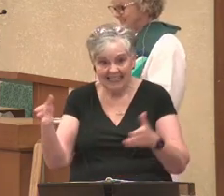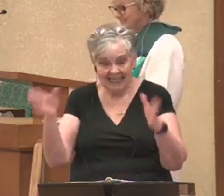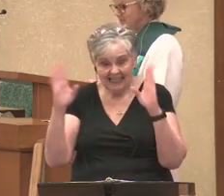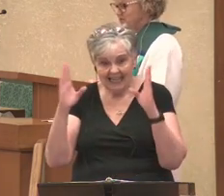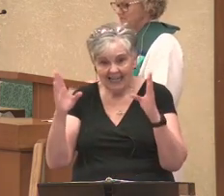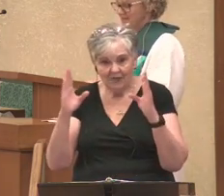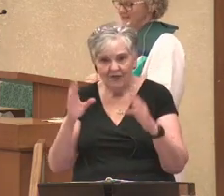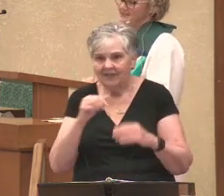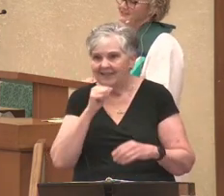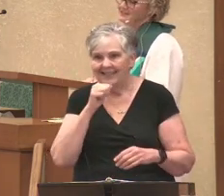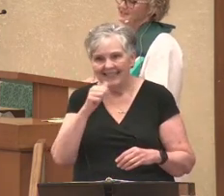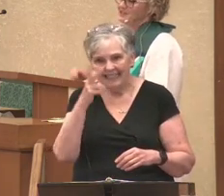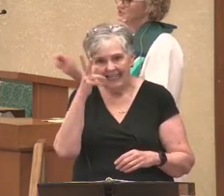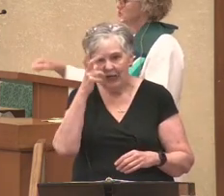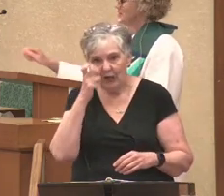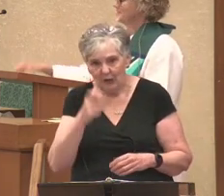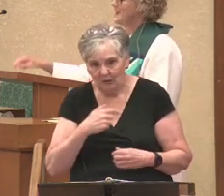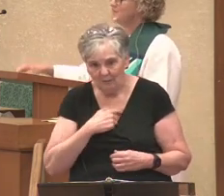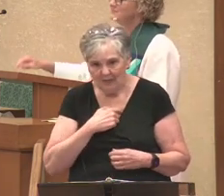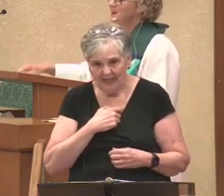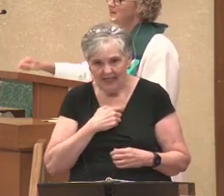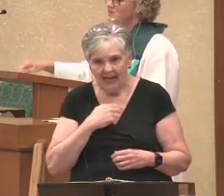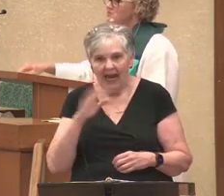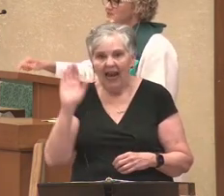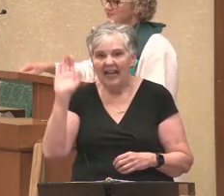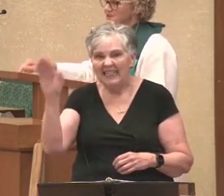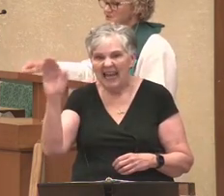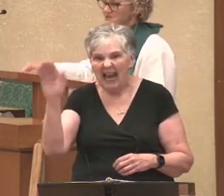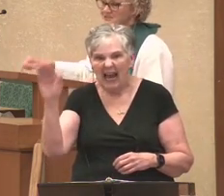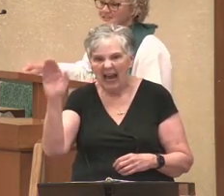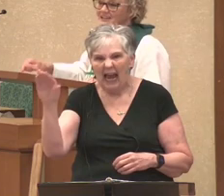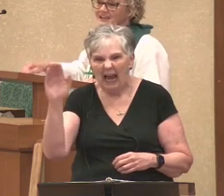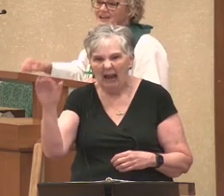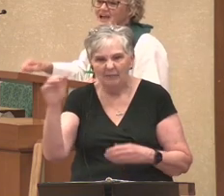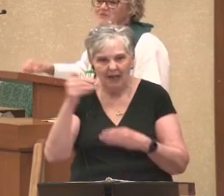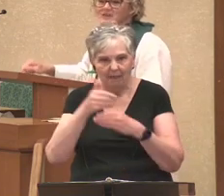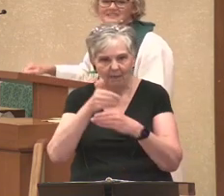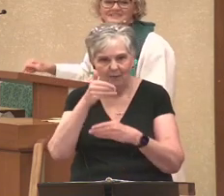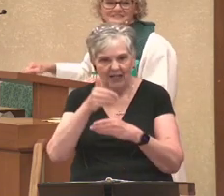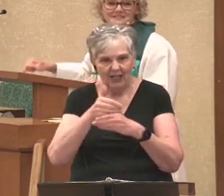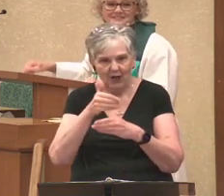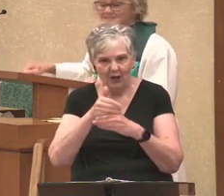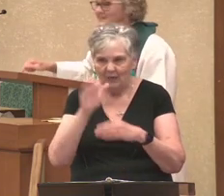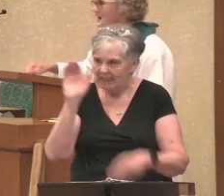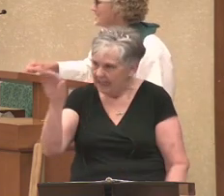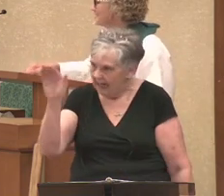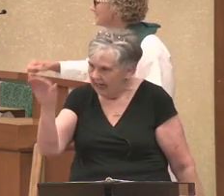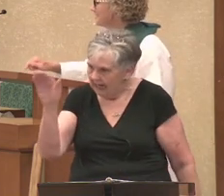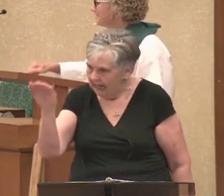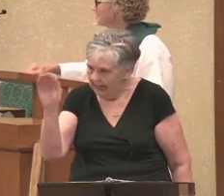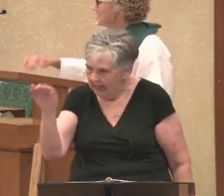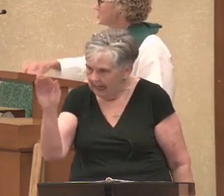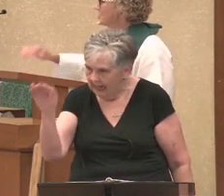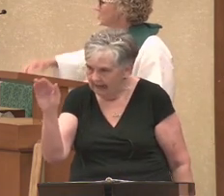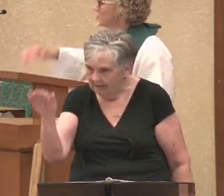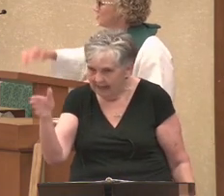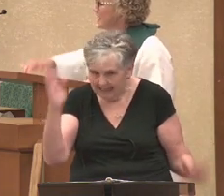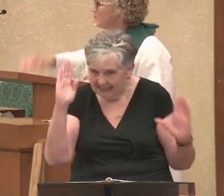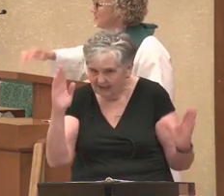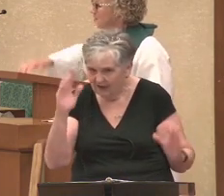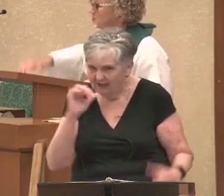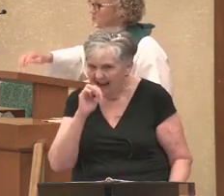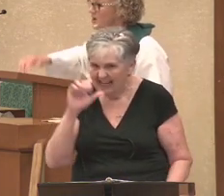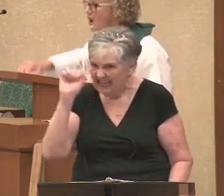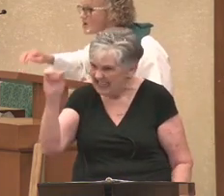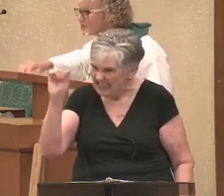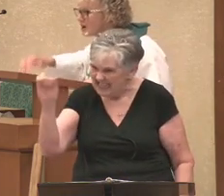he didn't hear me. So I tapped on the window. And when he still didn't get his attention, I started